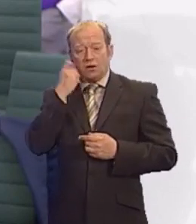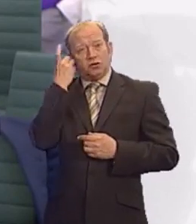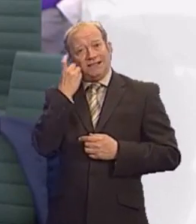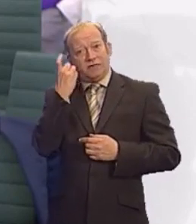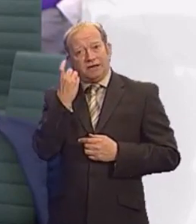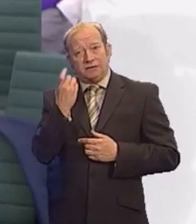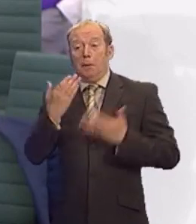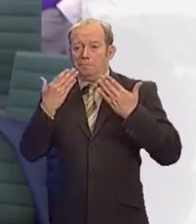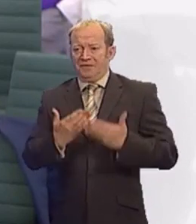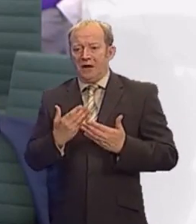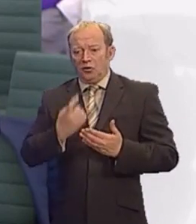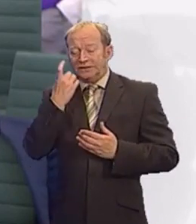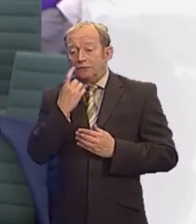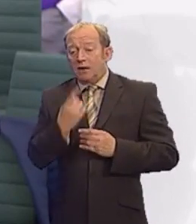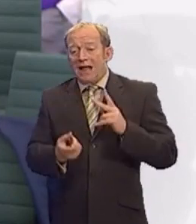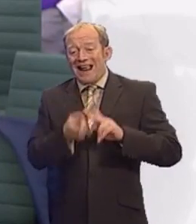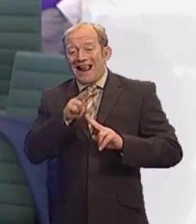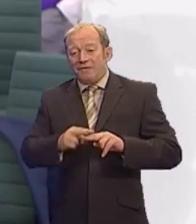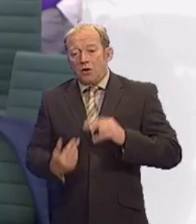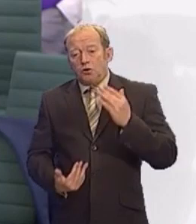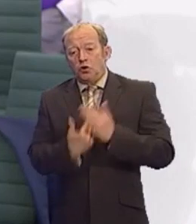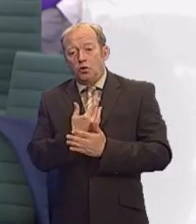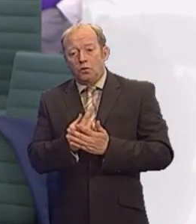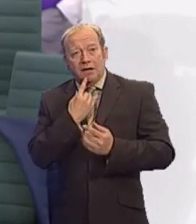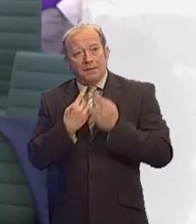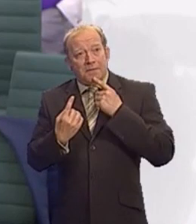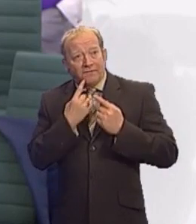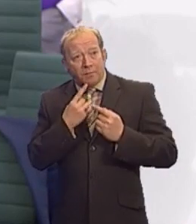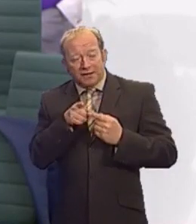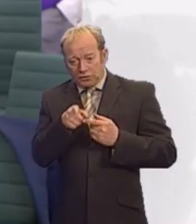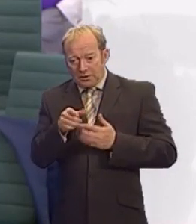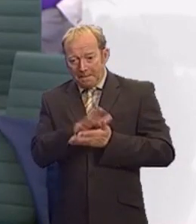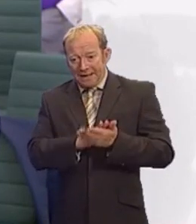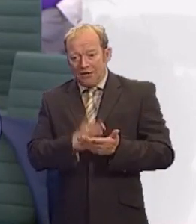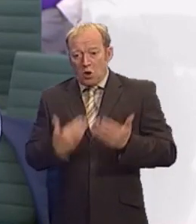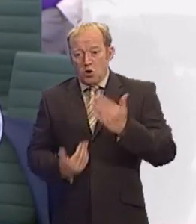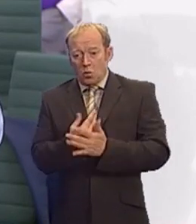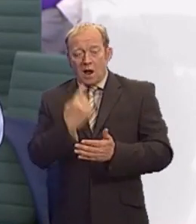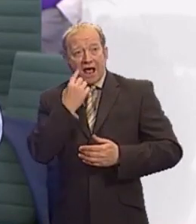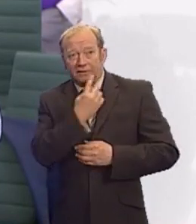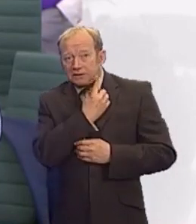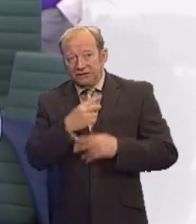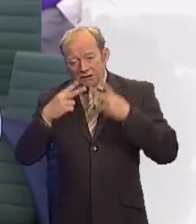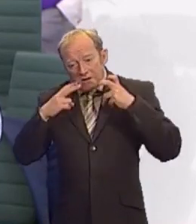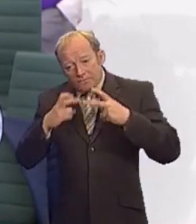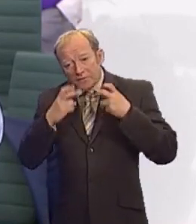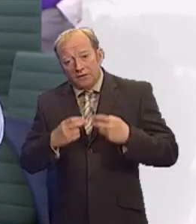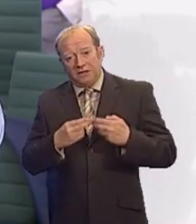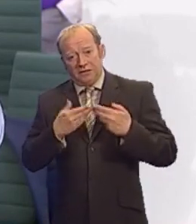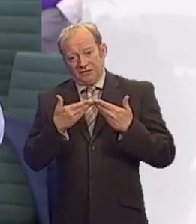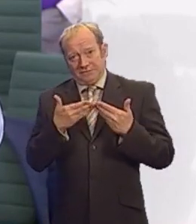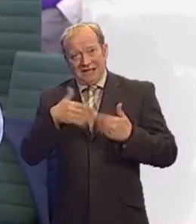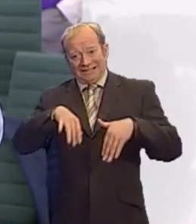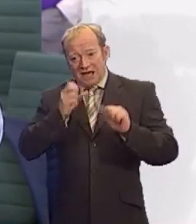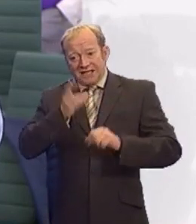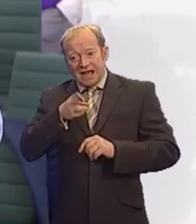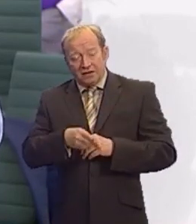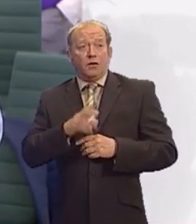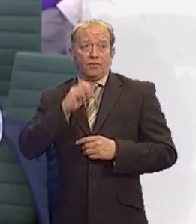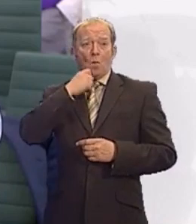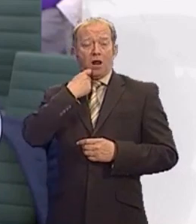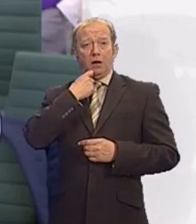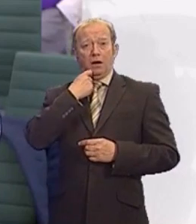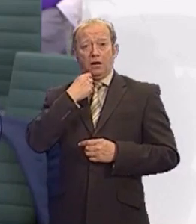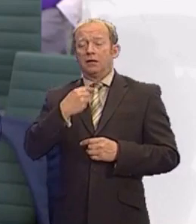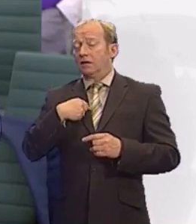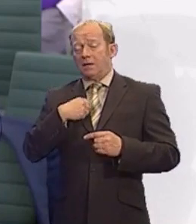considering that. If the new material equals new evidence and warrants reopening the investigation, then that's what we'll do. And I'm absolutely